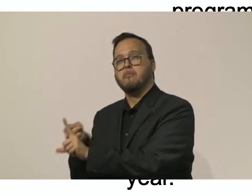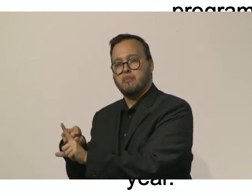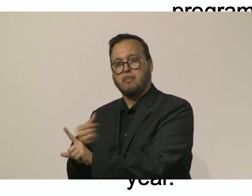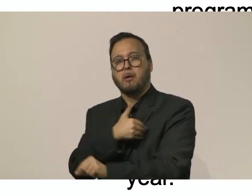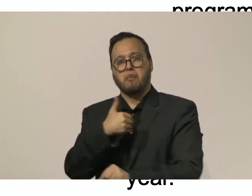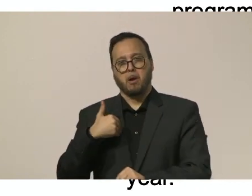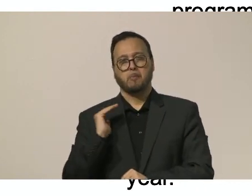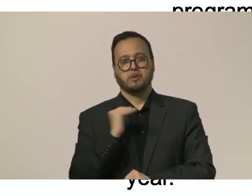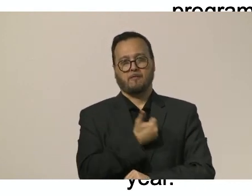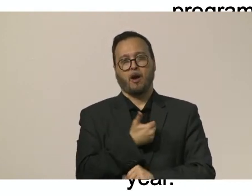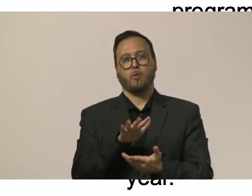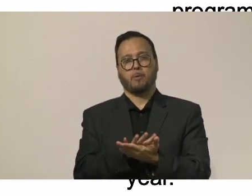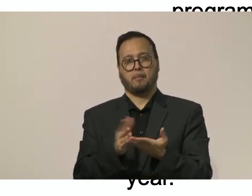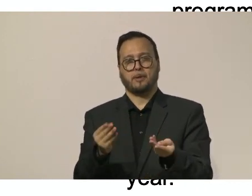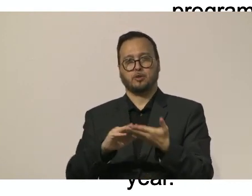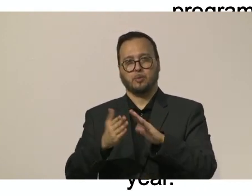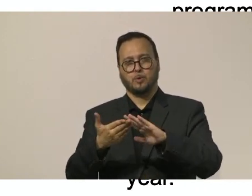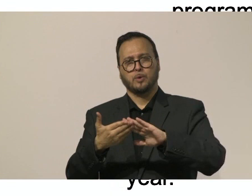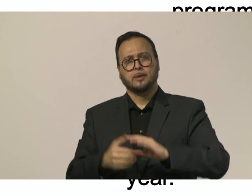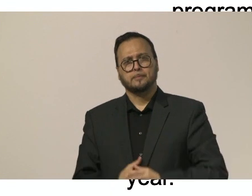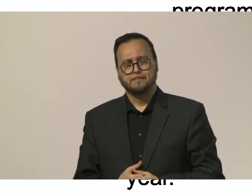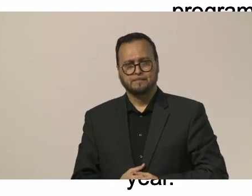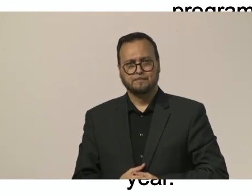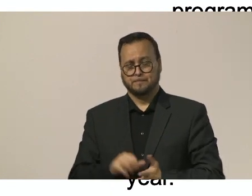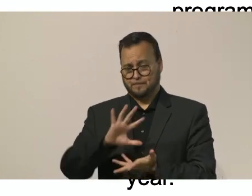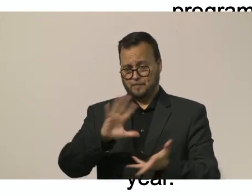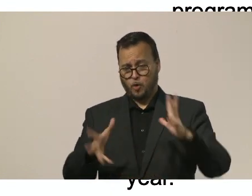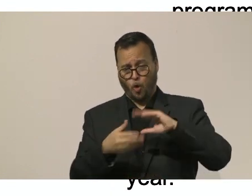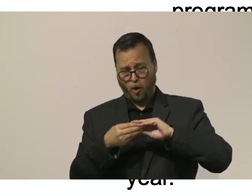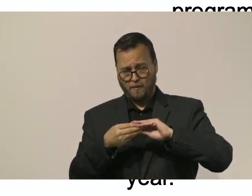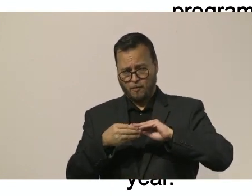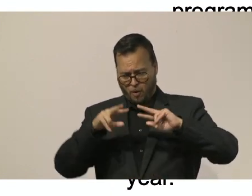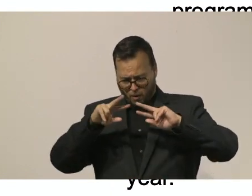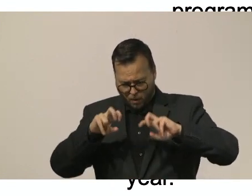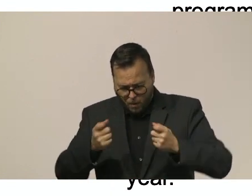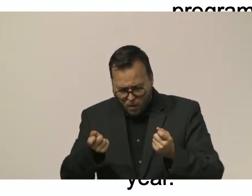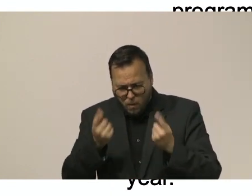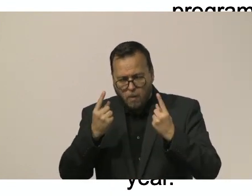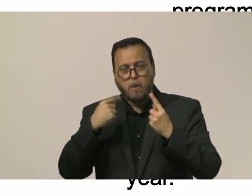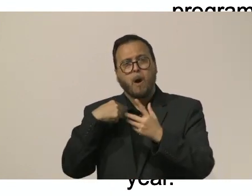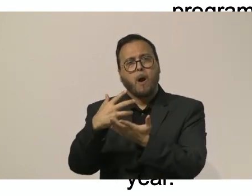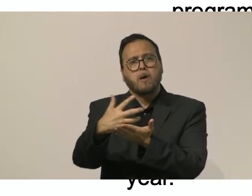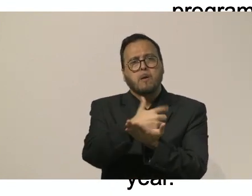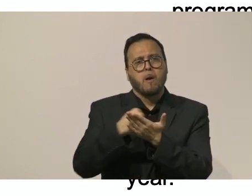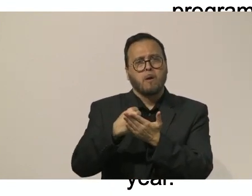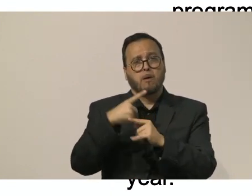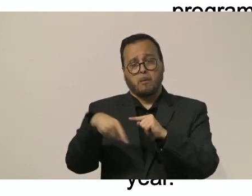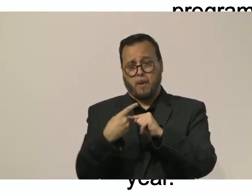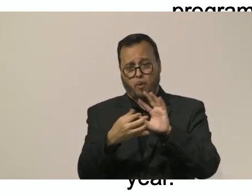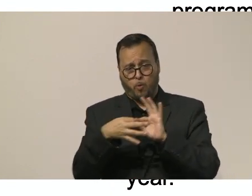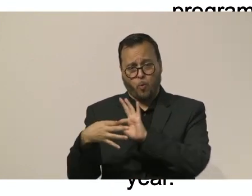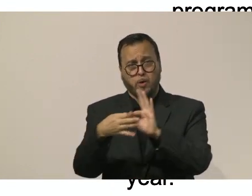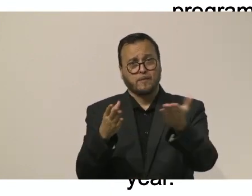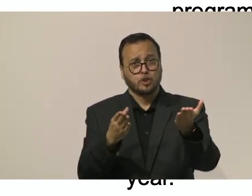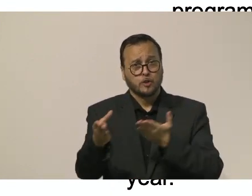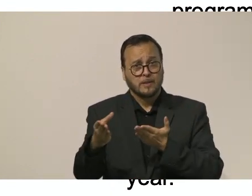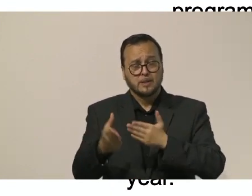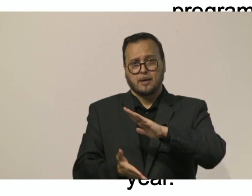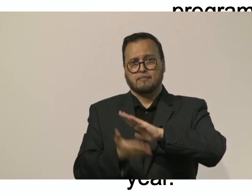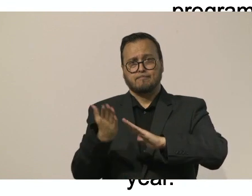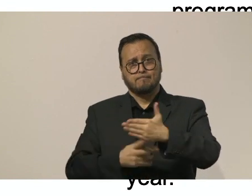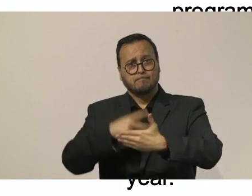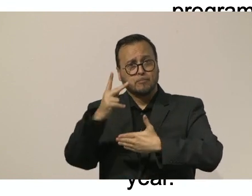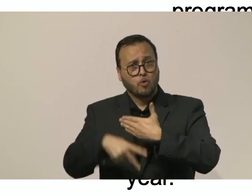community. Overall, the insight I gained about the coordination of services, facilitation of